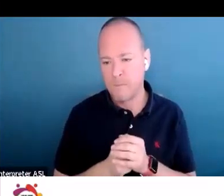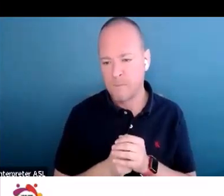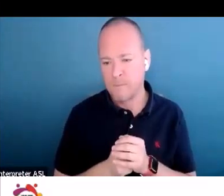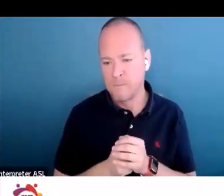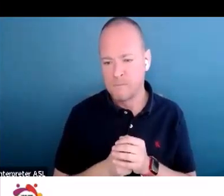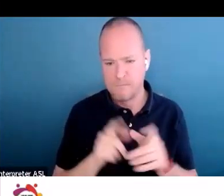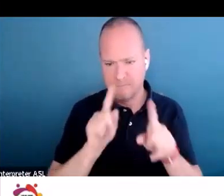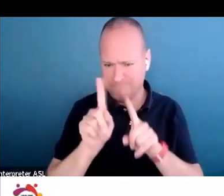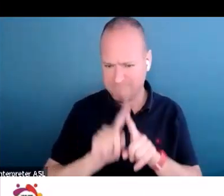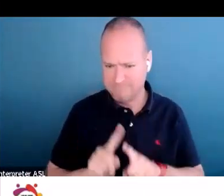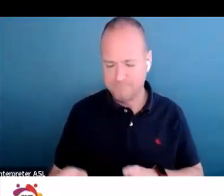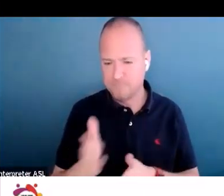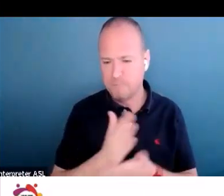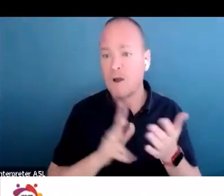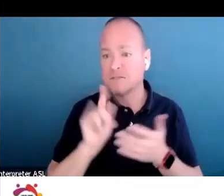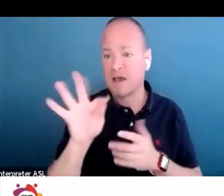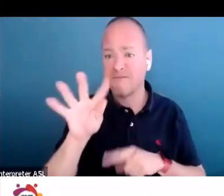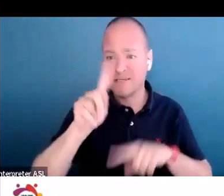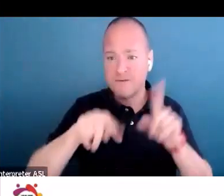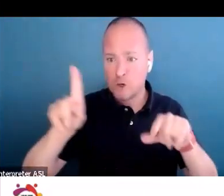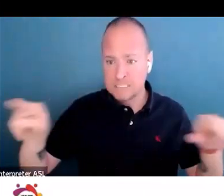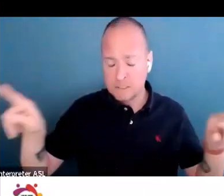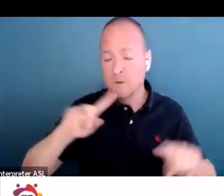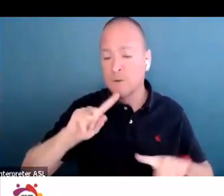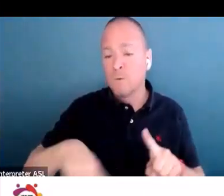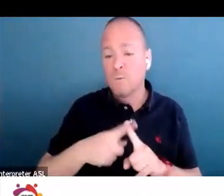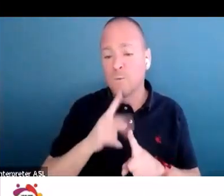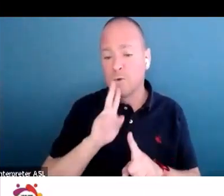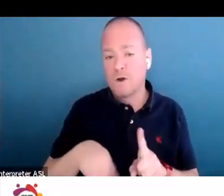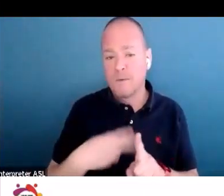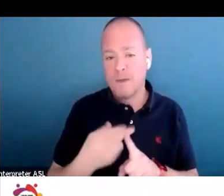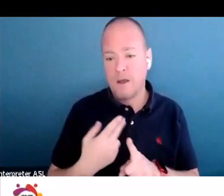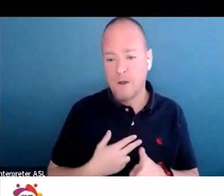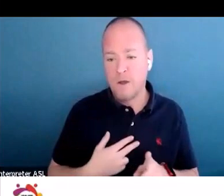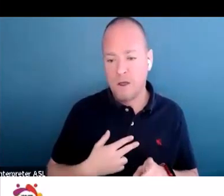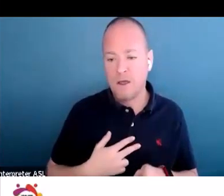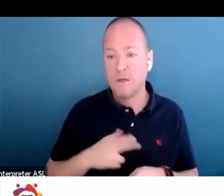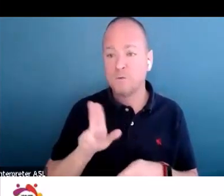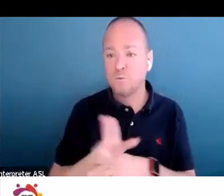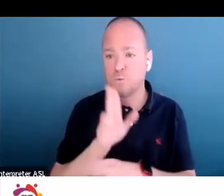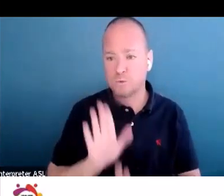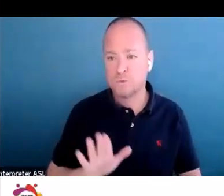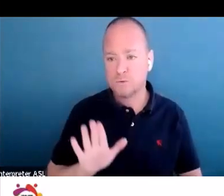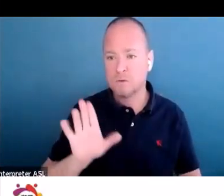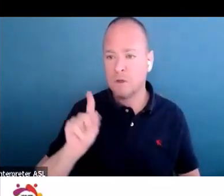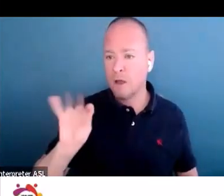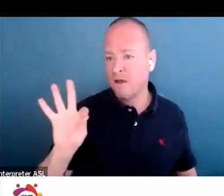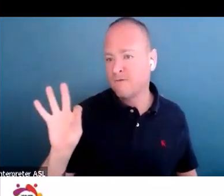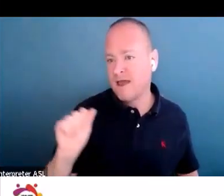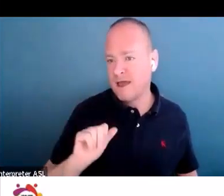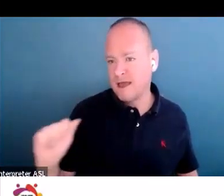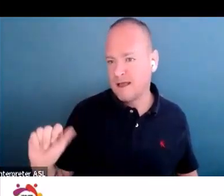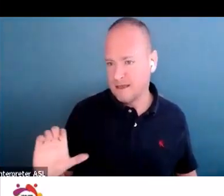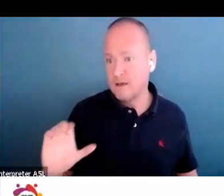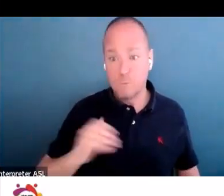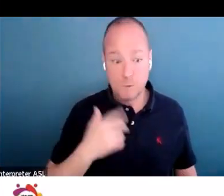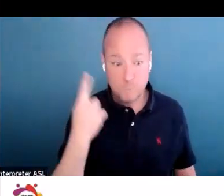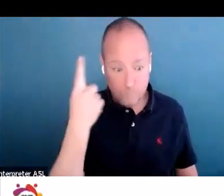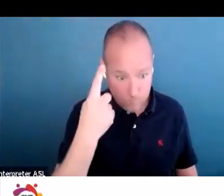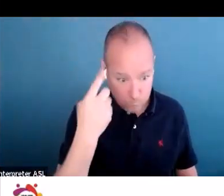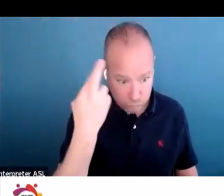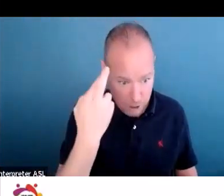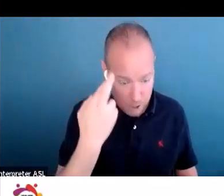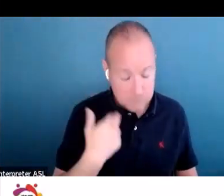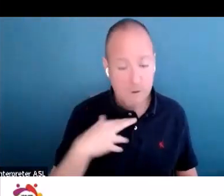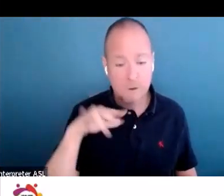dimensions of diversity when we talk about users of AAC. And we realized that